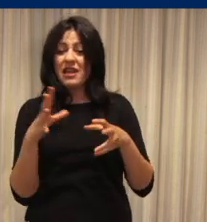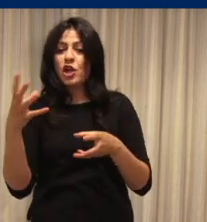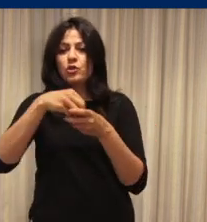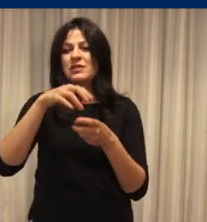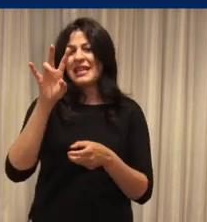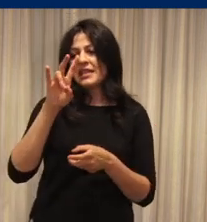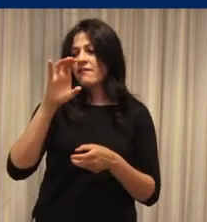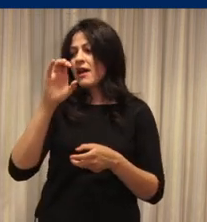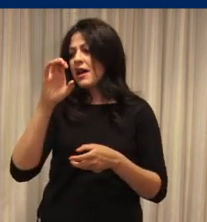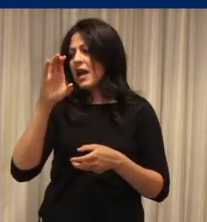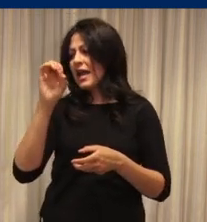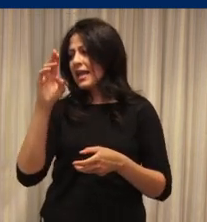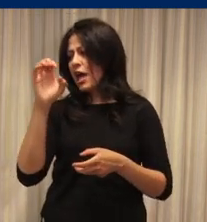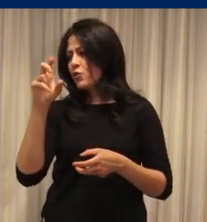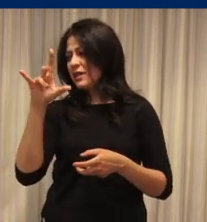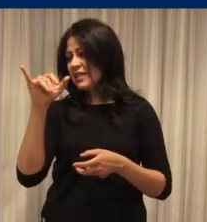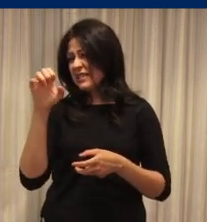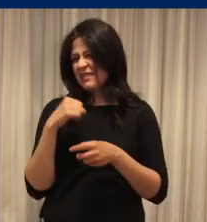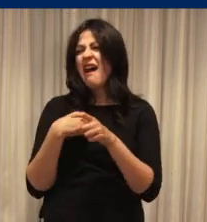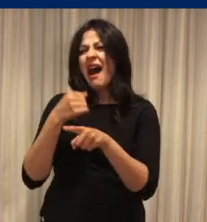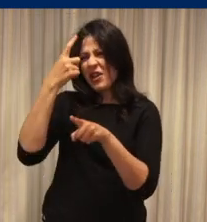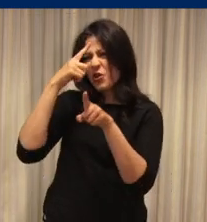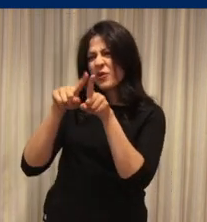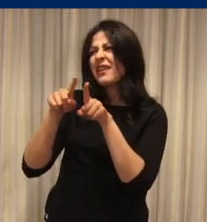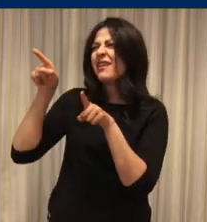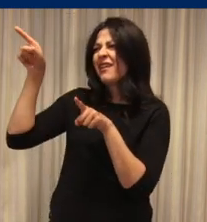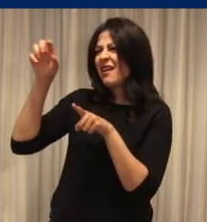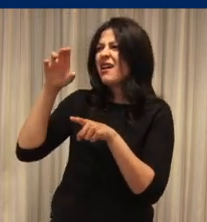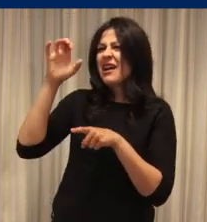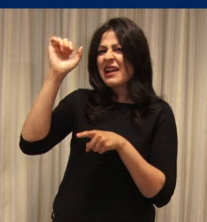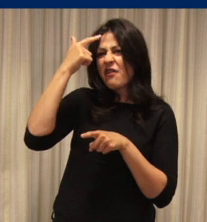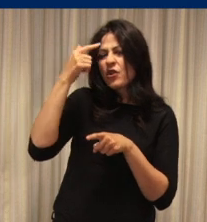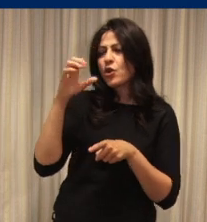agree with Governor Cuomo that this has to be a regional